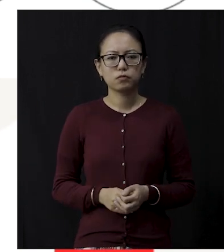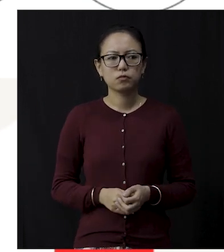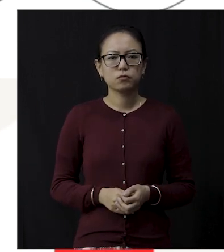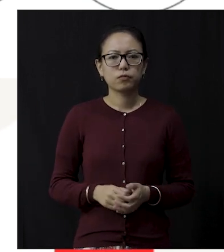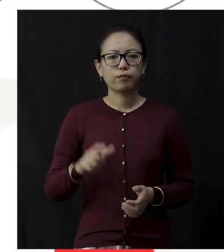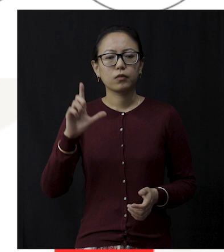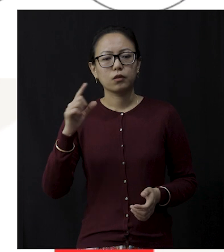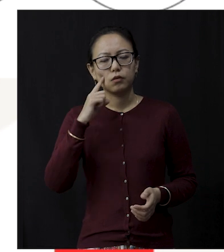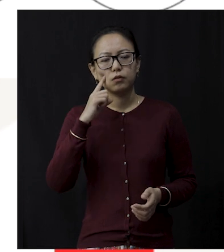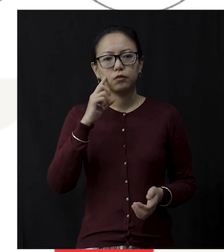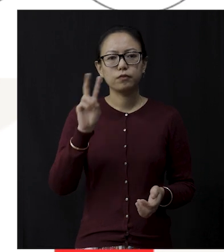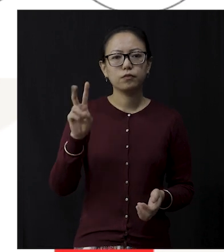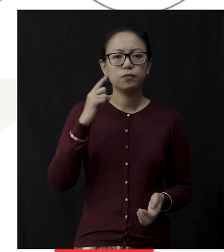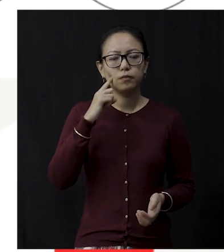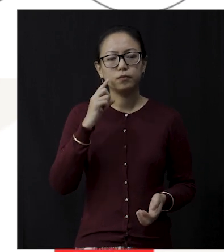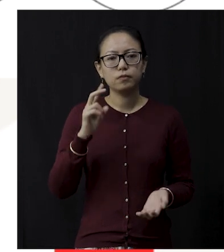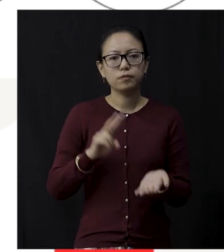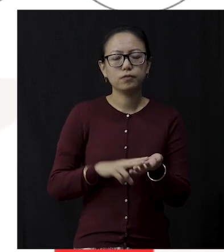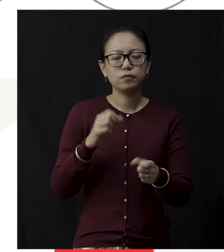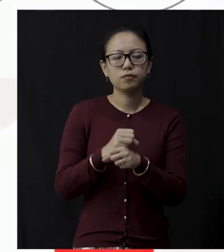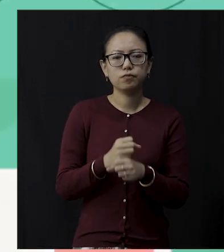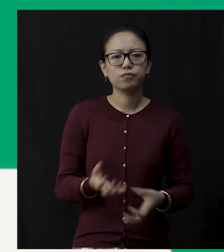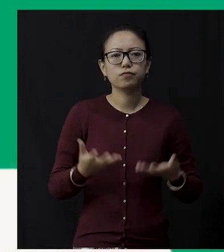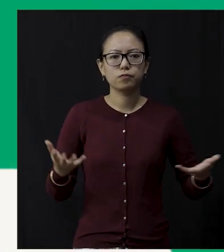grow. So students, now,